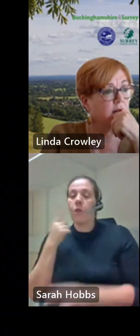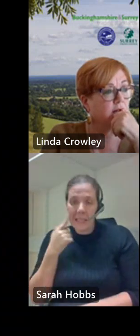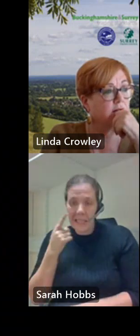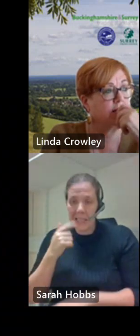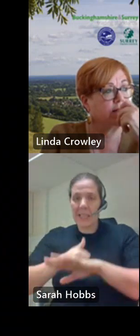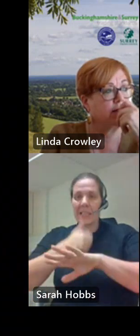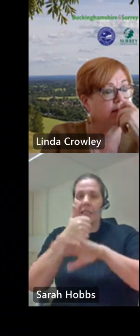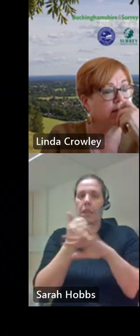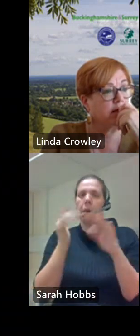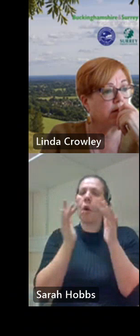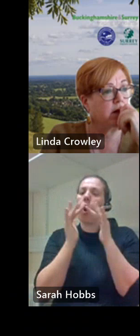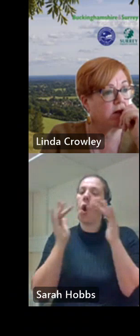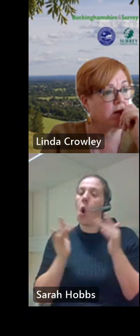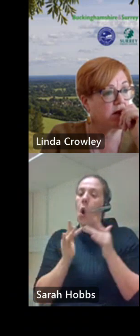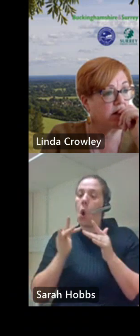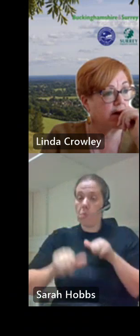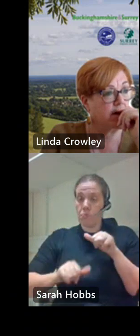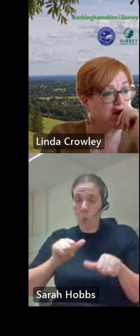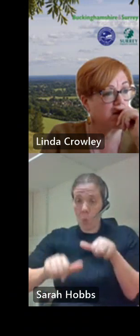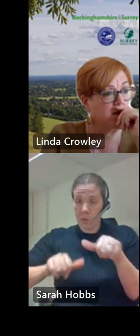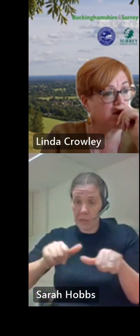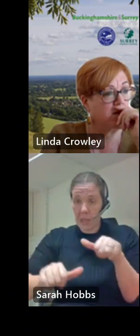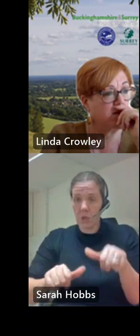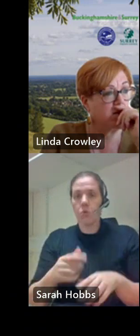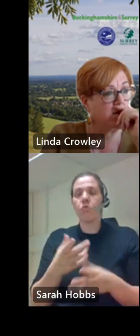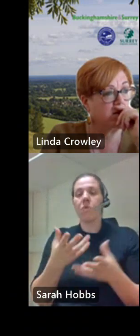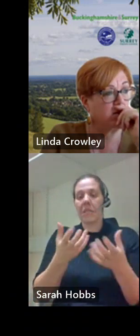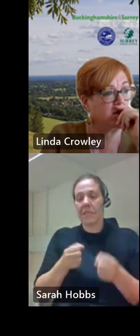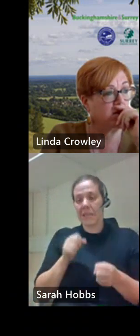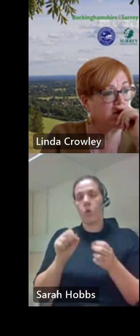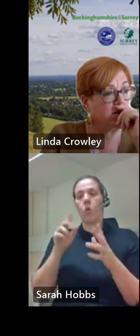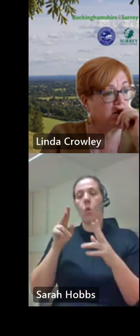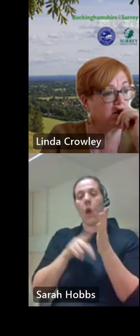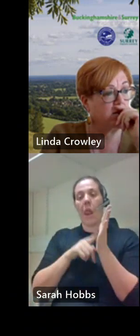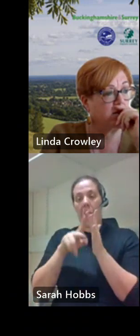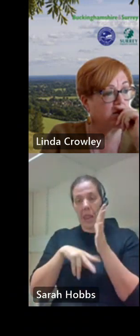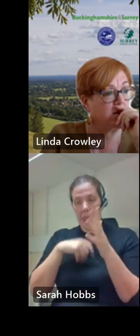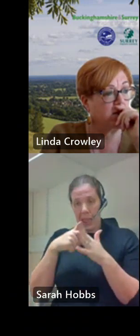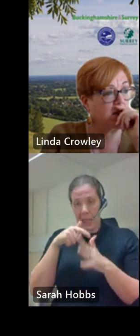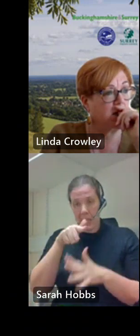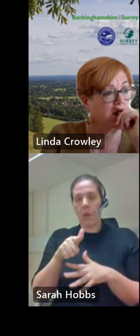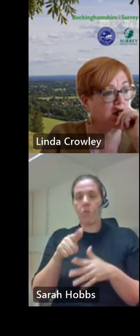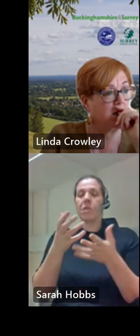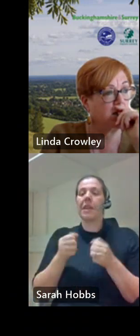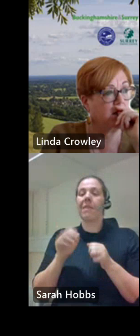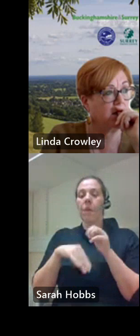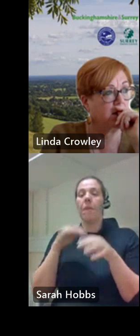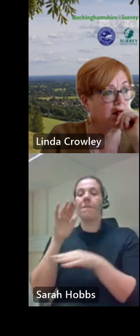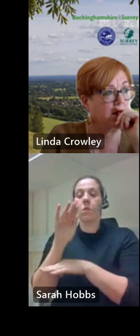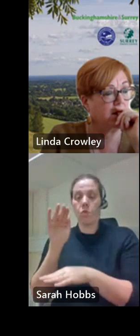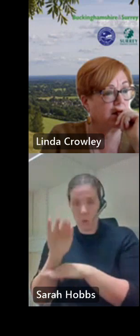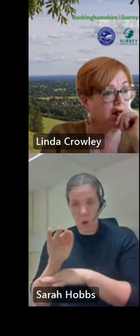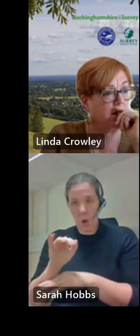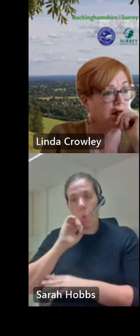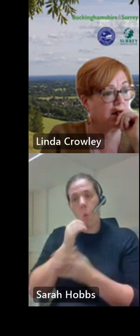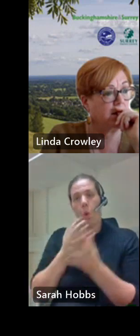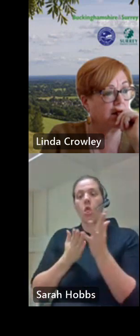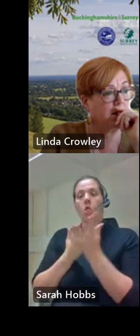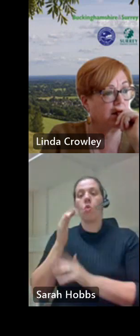follow the online process that's detailed on the links that you can access, obviously, when you get those documents in the future. And it will take you through that